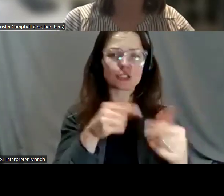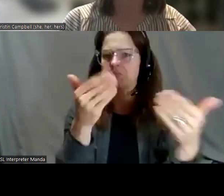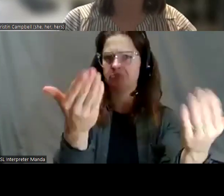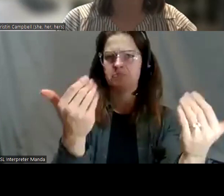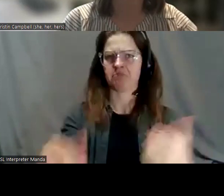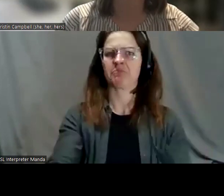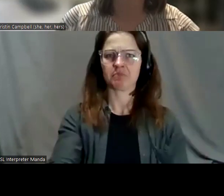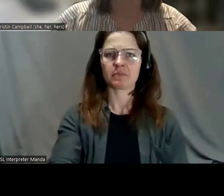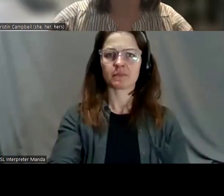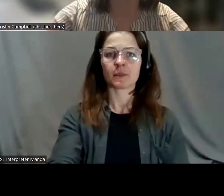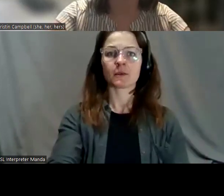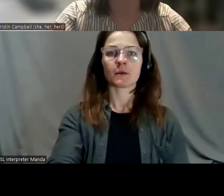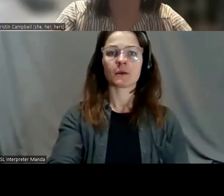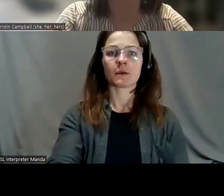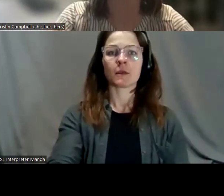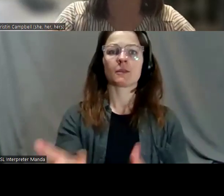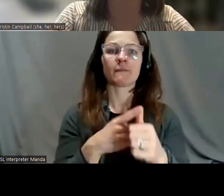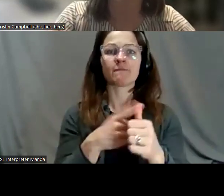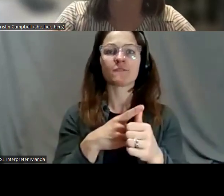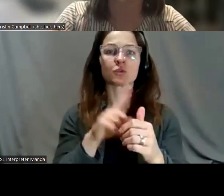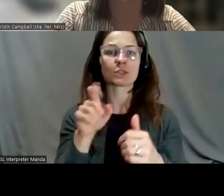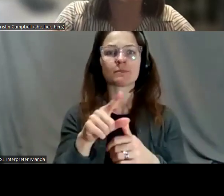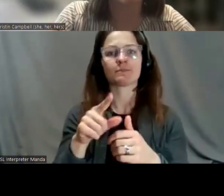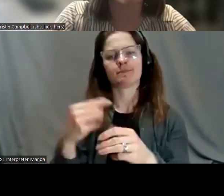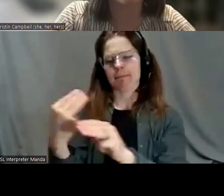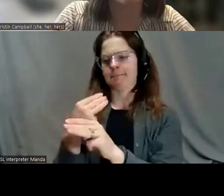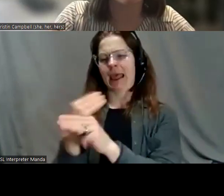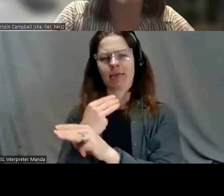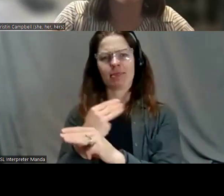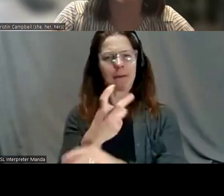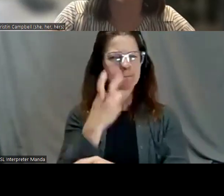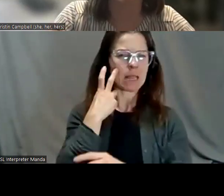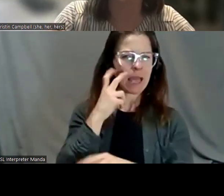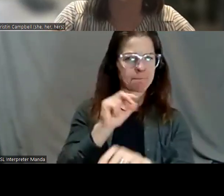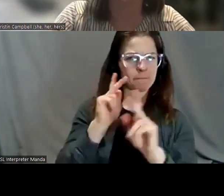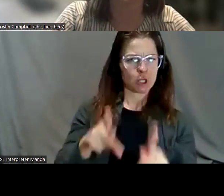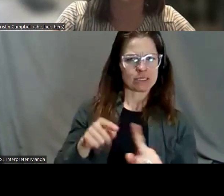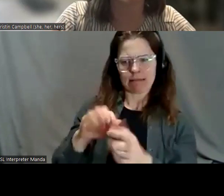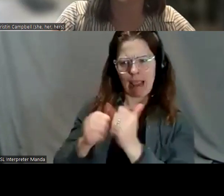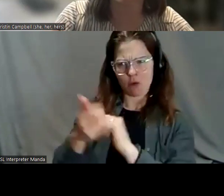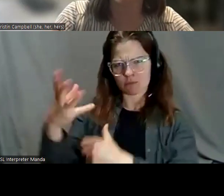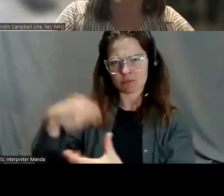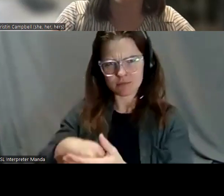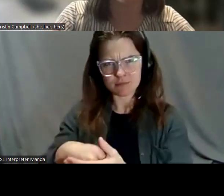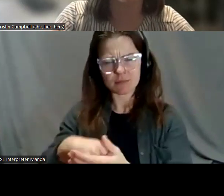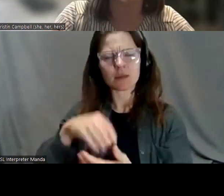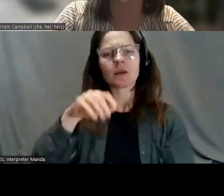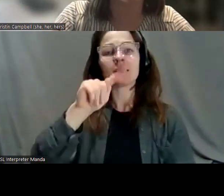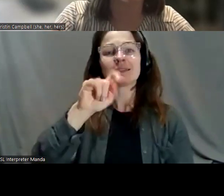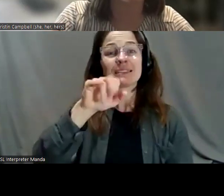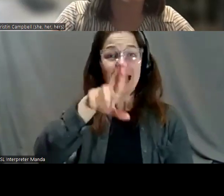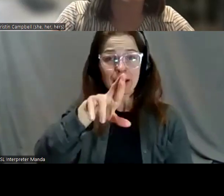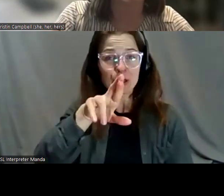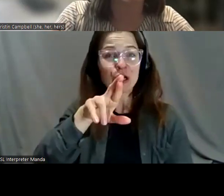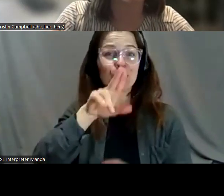So the first question is, how does a blind person work with math? And Tyler, I see that you typed a response, but if you don't